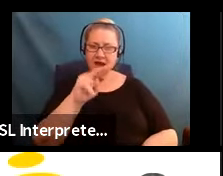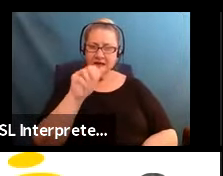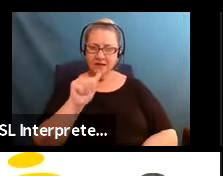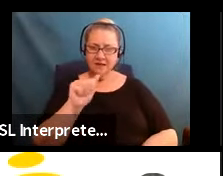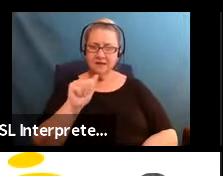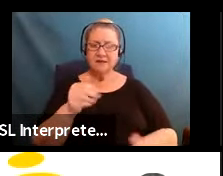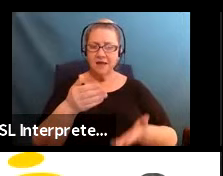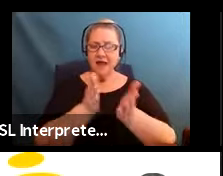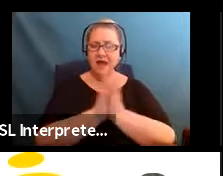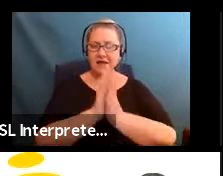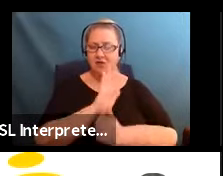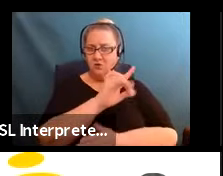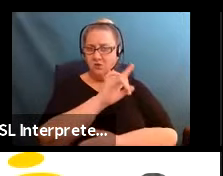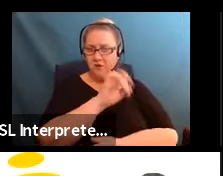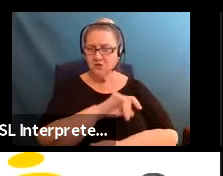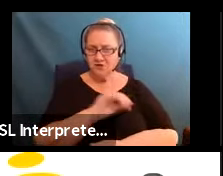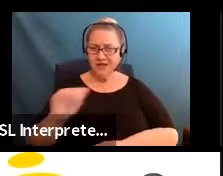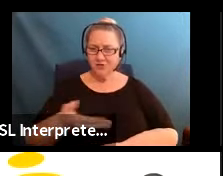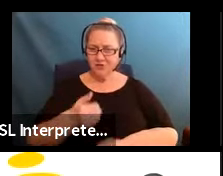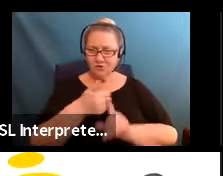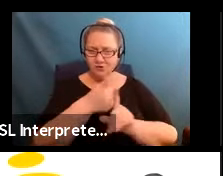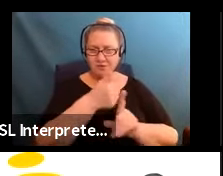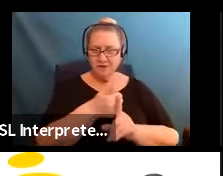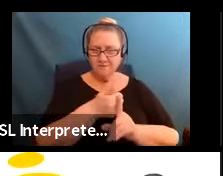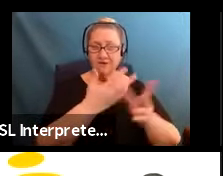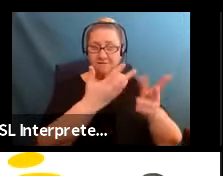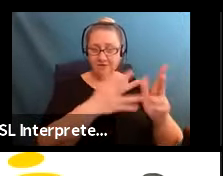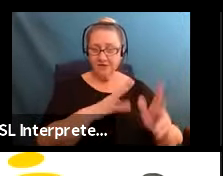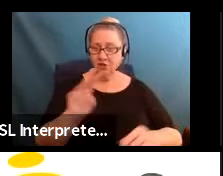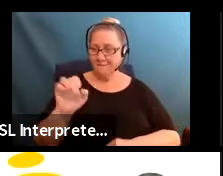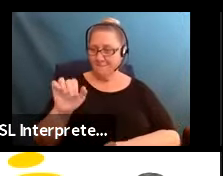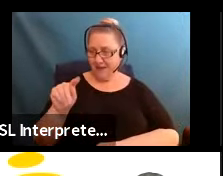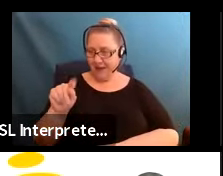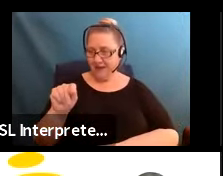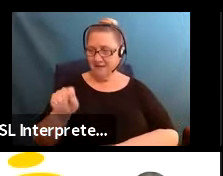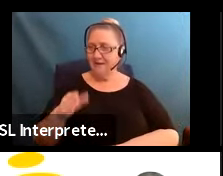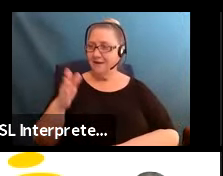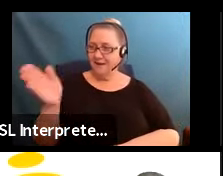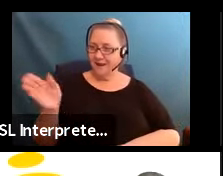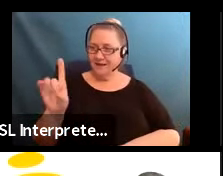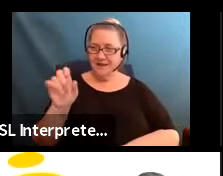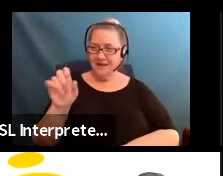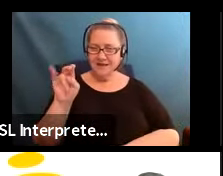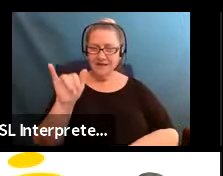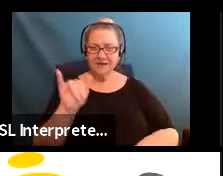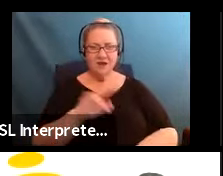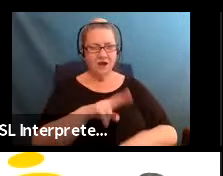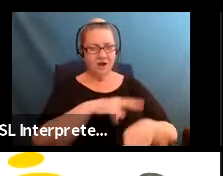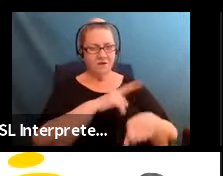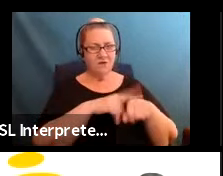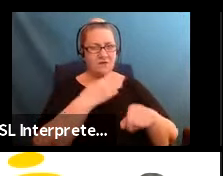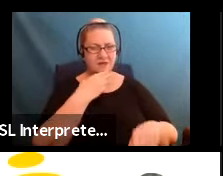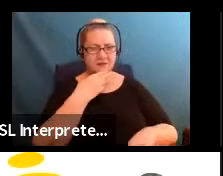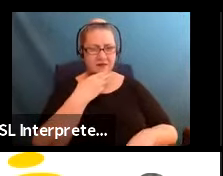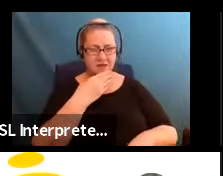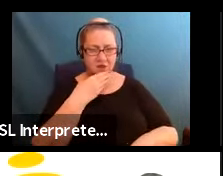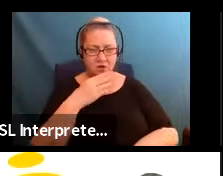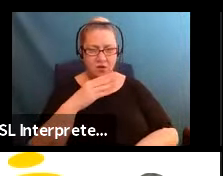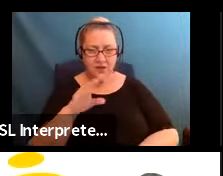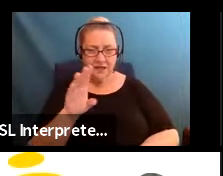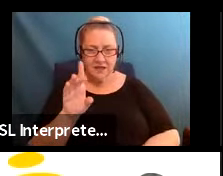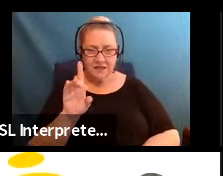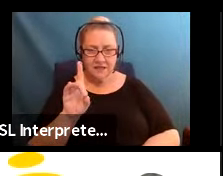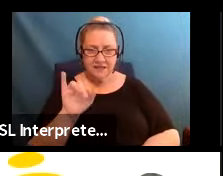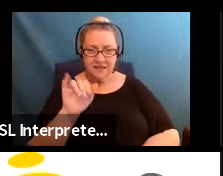make sure to introduce yourself, and then we'll go to Matt and then Denny. Sure. Thank you, Bobby. Diana Tolosan Torres,